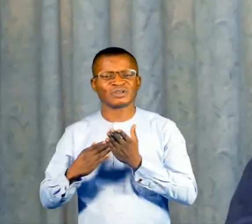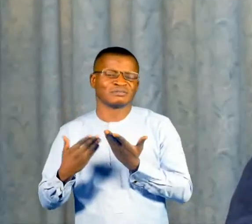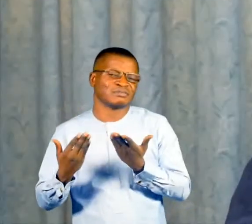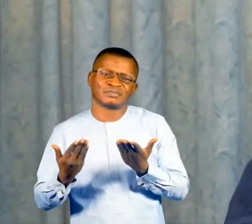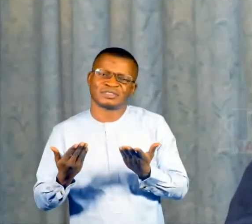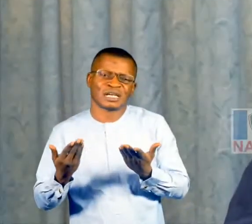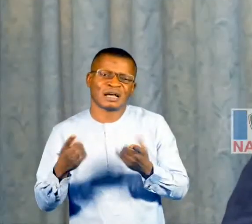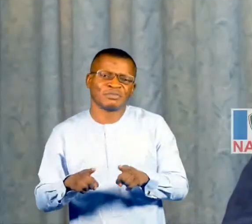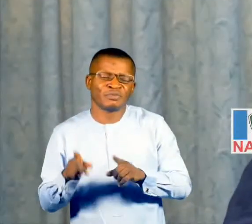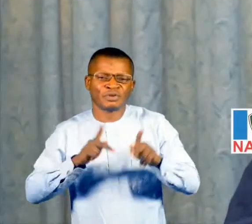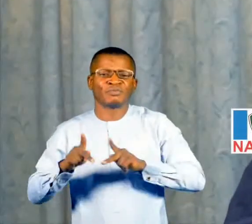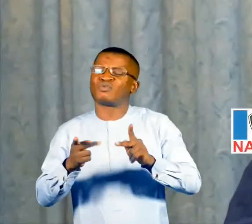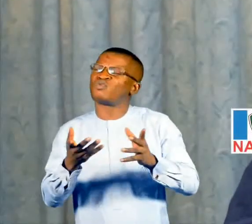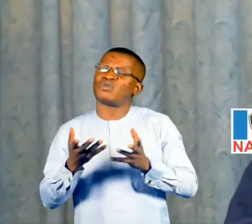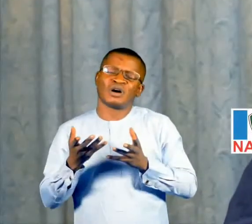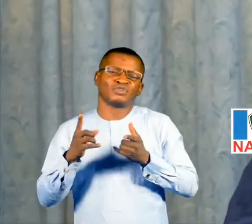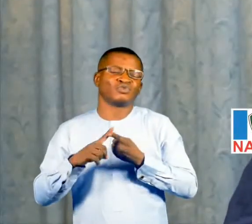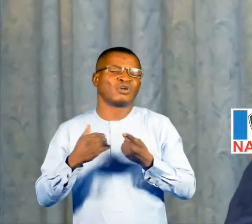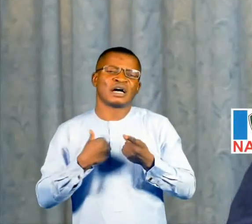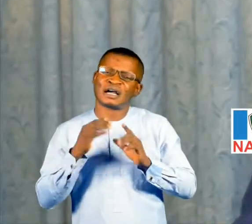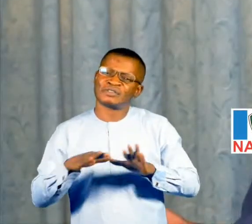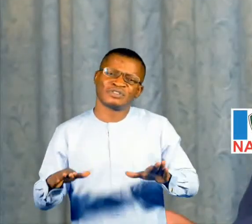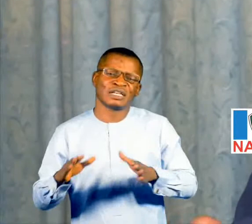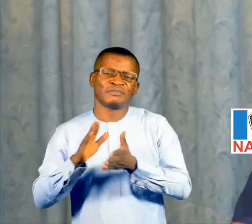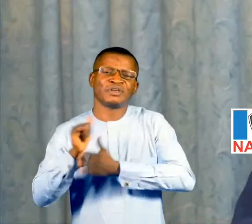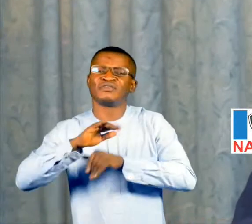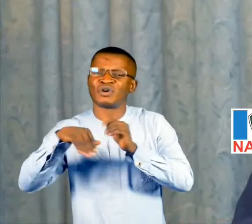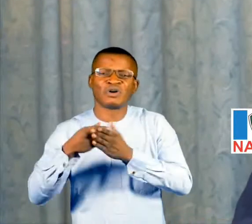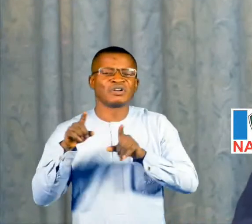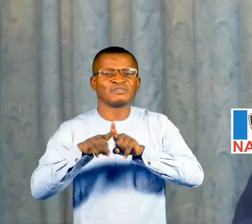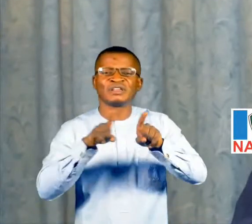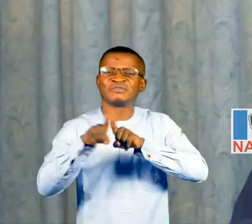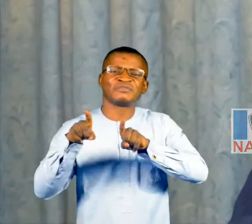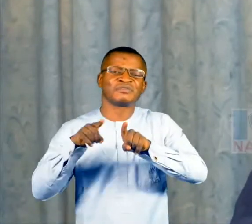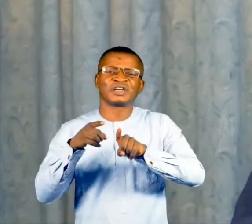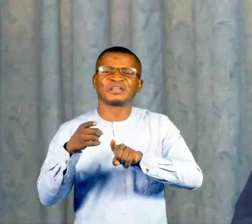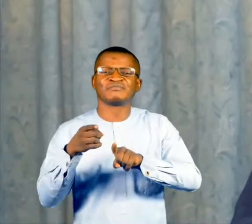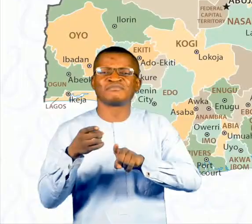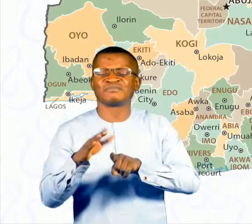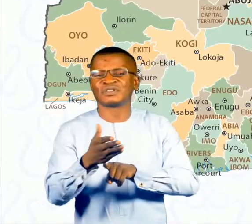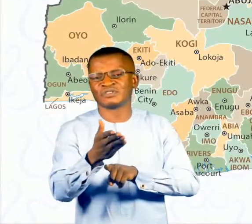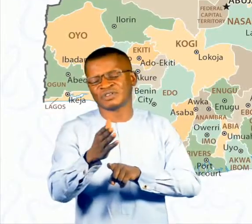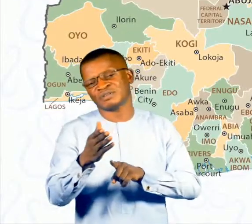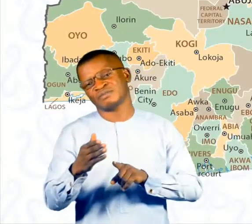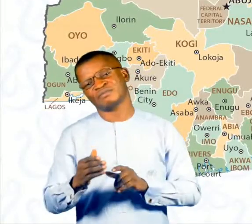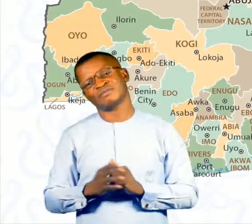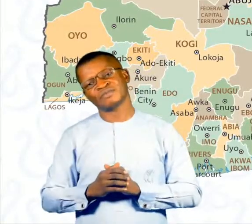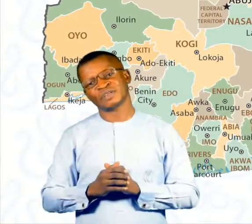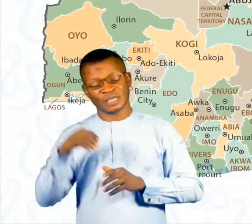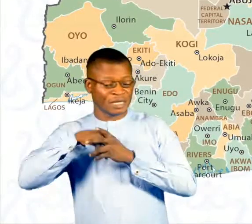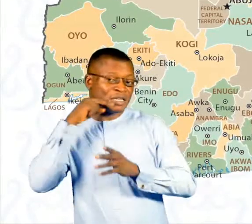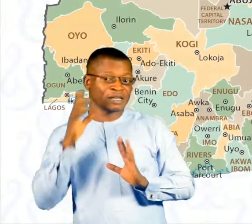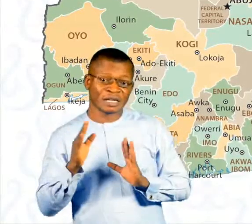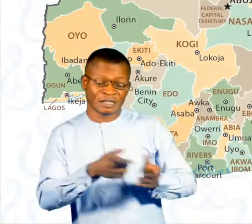people who don't have children are desperate to have children, and they believe these antics and they go for it. In